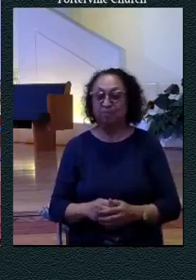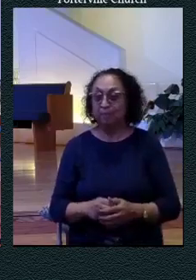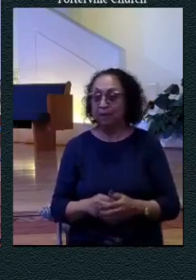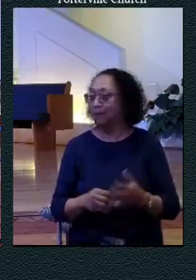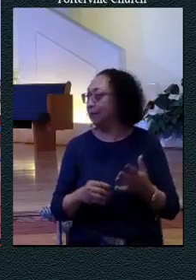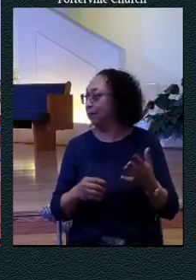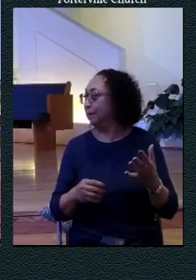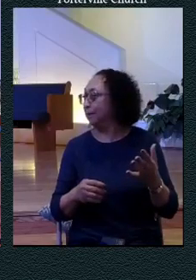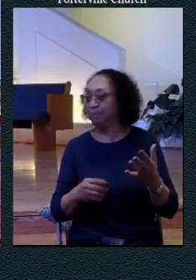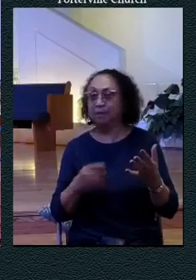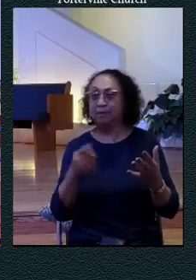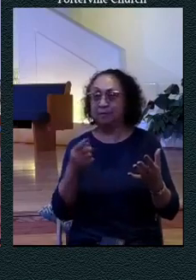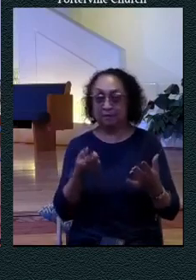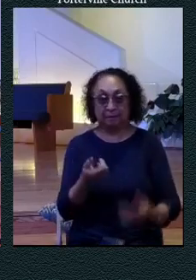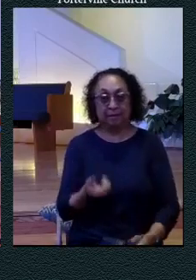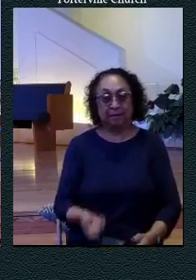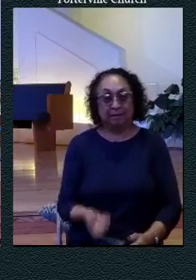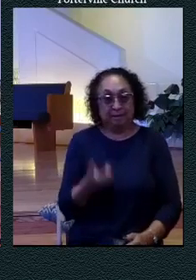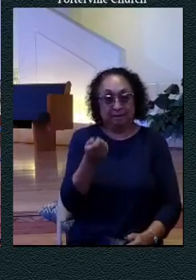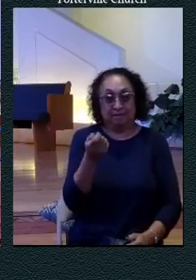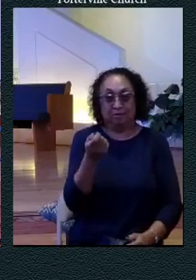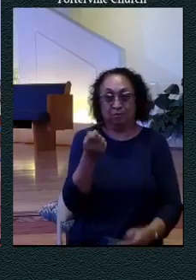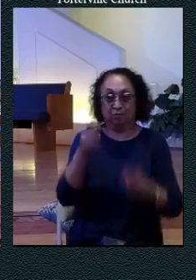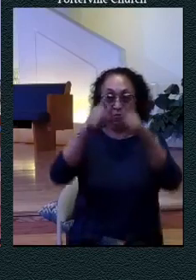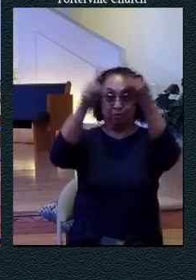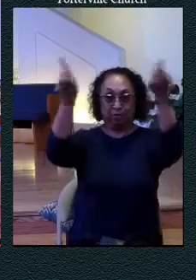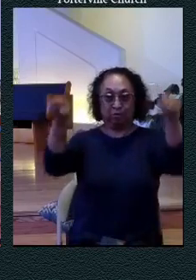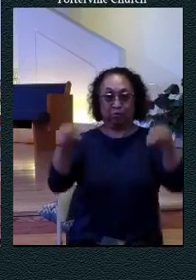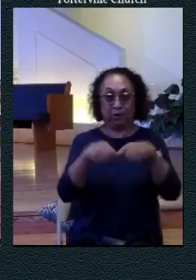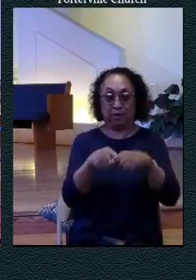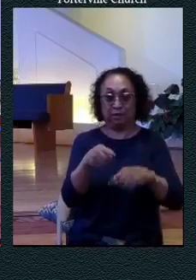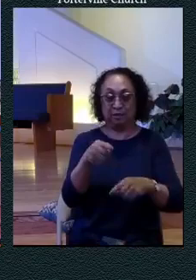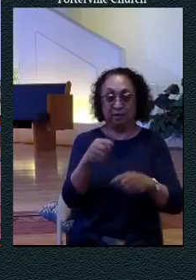can remember how to make this work.